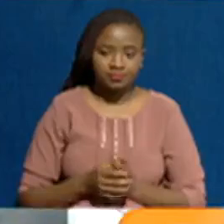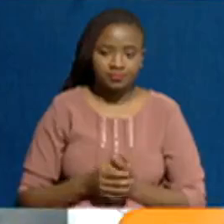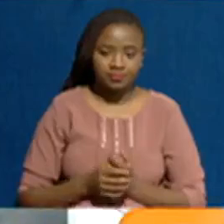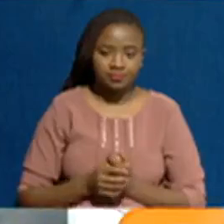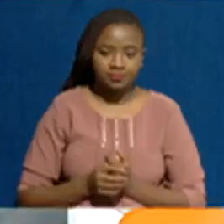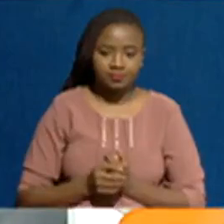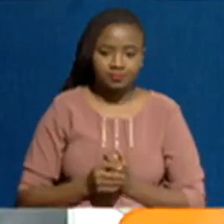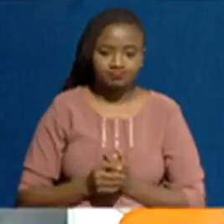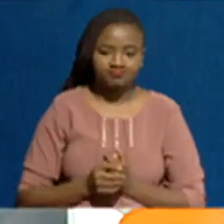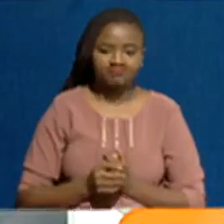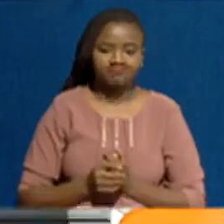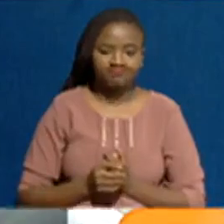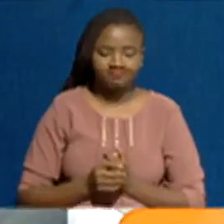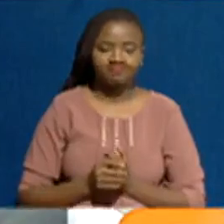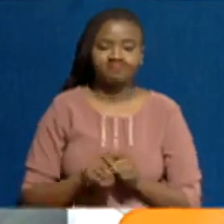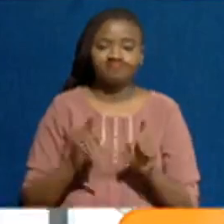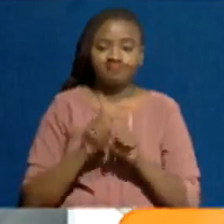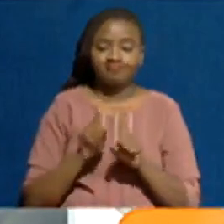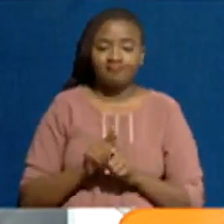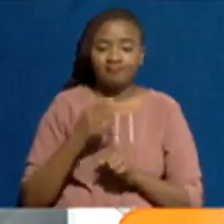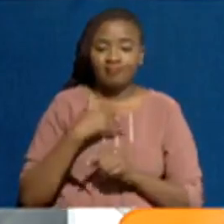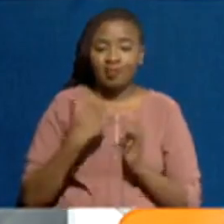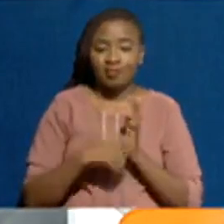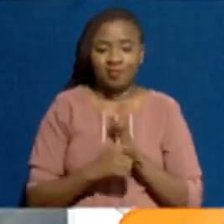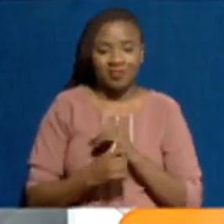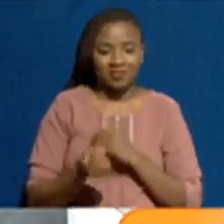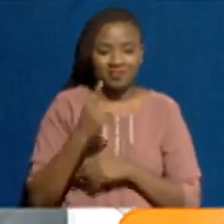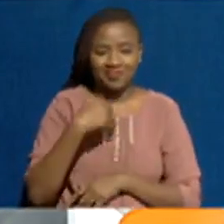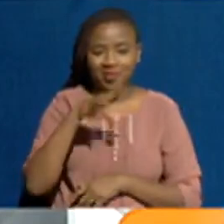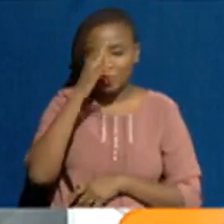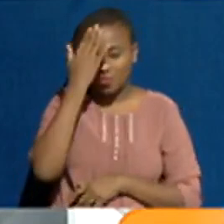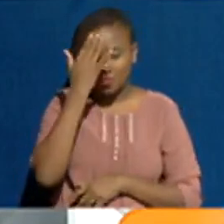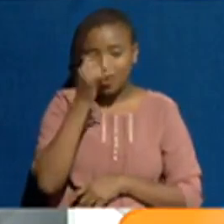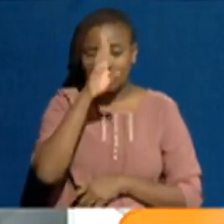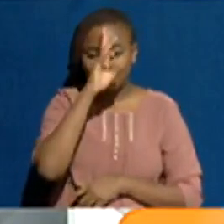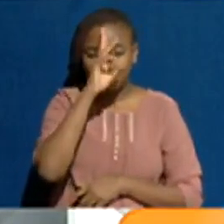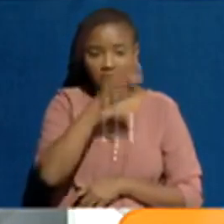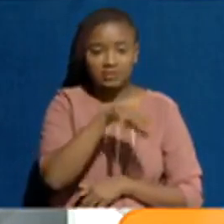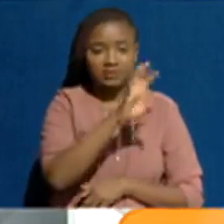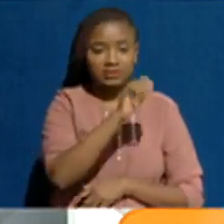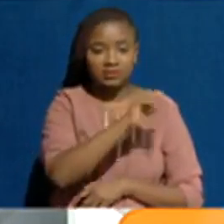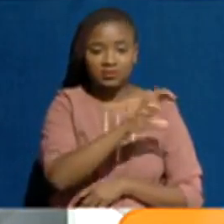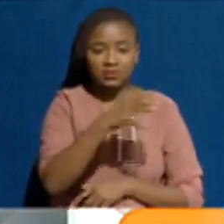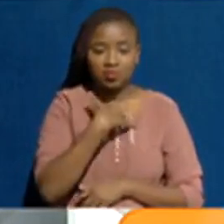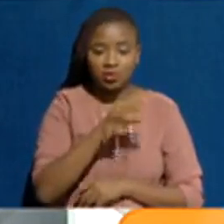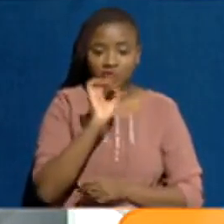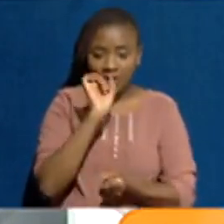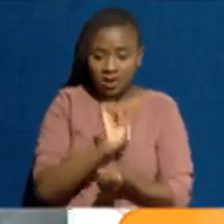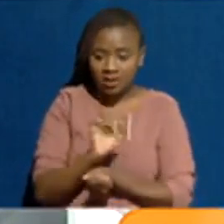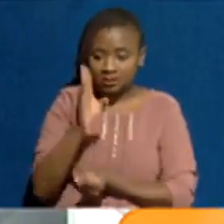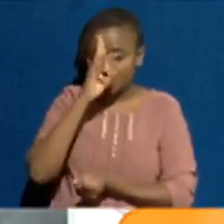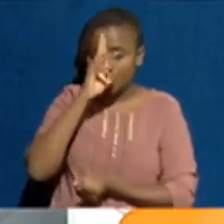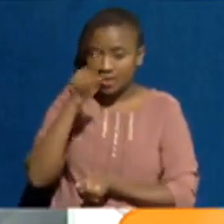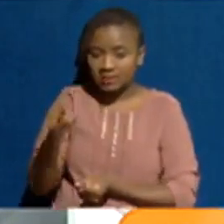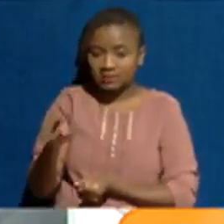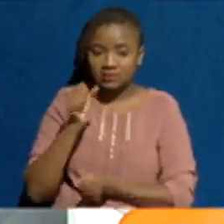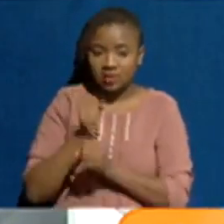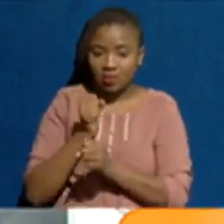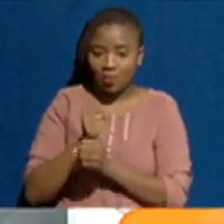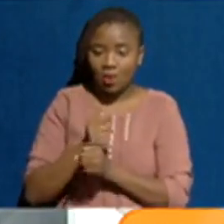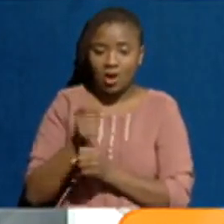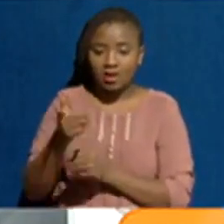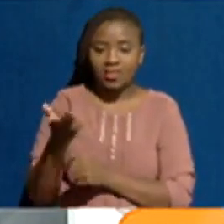And now to some scuffle and gun drama, as detectives from the Ethics and Anti-Corruption Commission arrested traffic police officers involved in